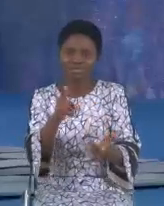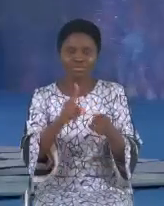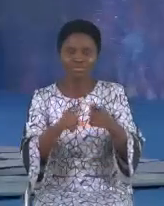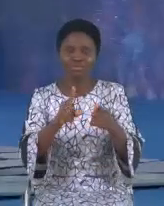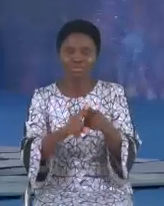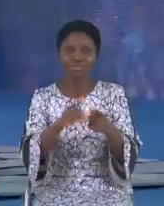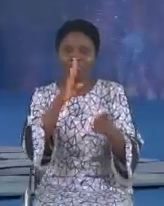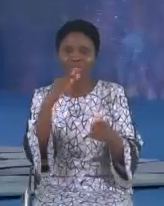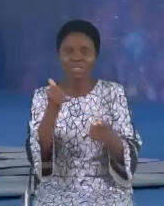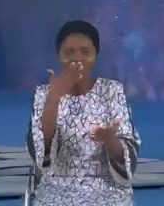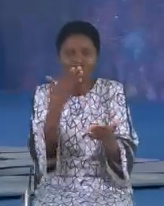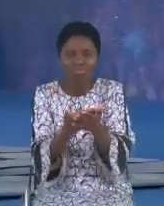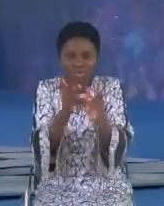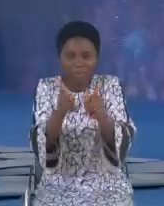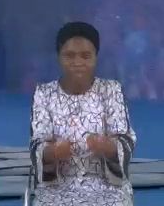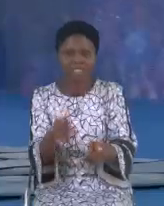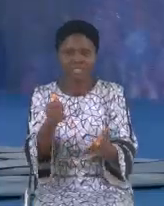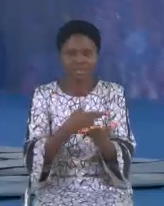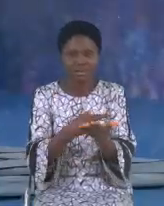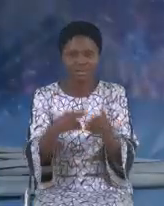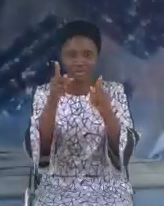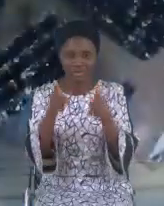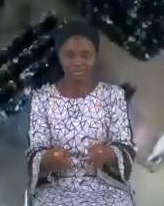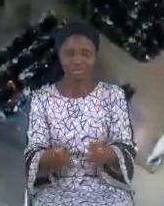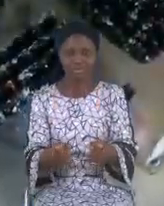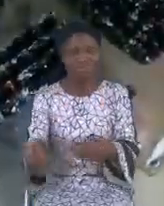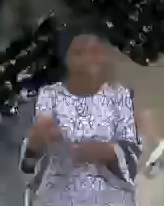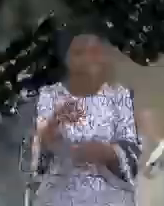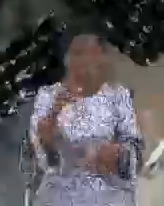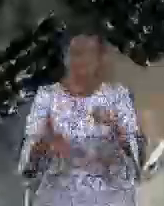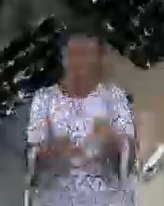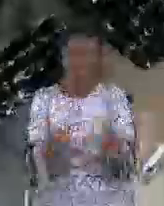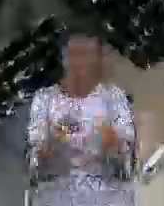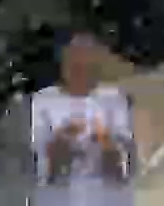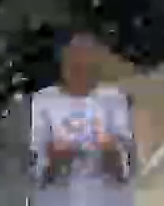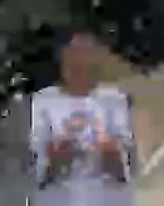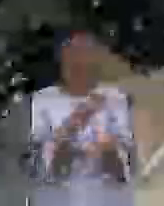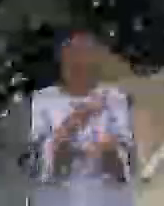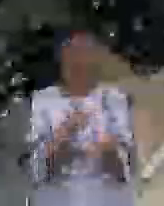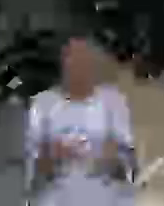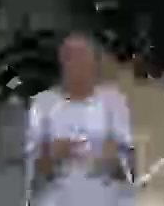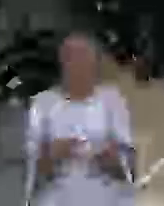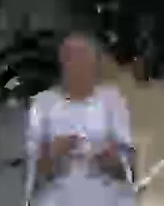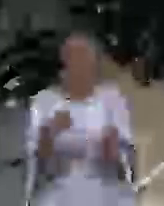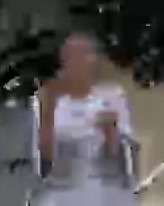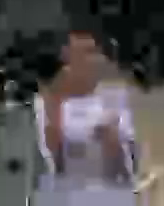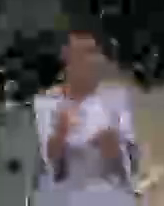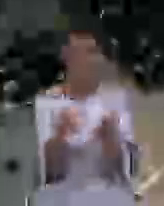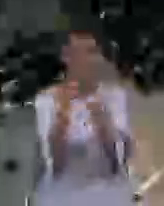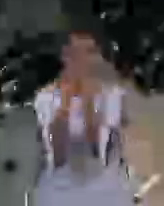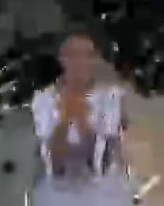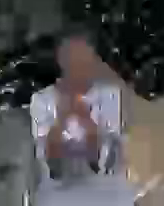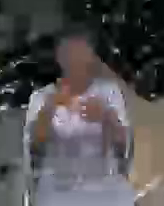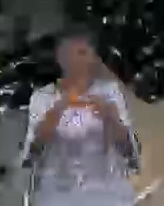a righteous person, they couldn't do it, and their chains and their punishments could not do it. Look at verse